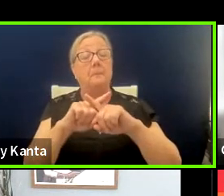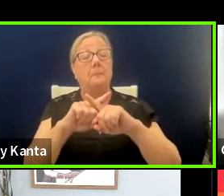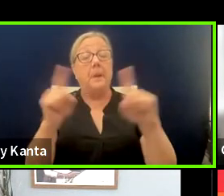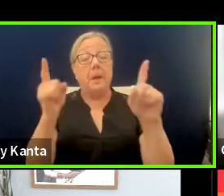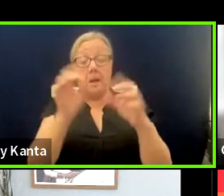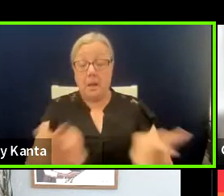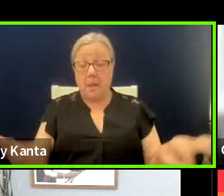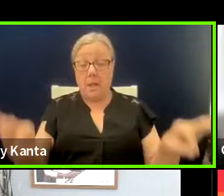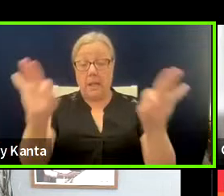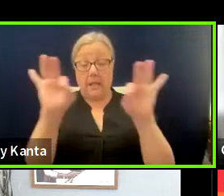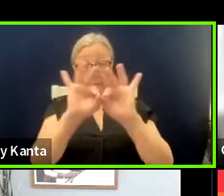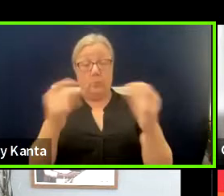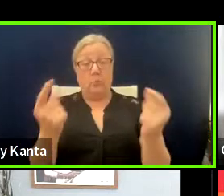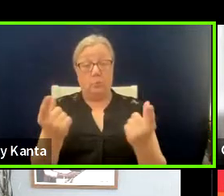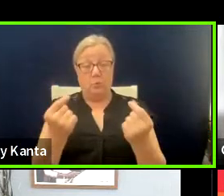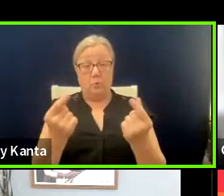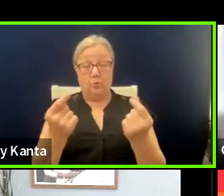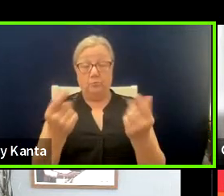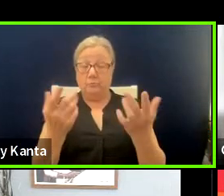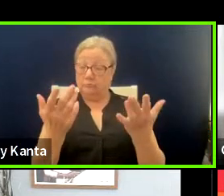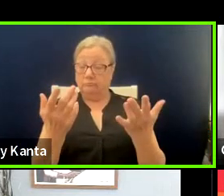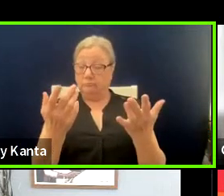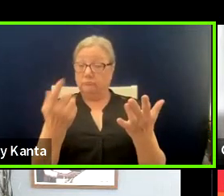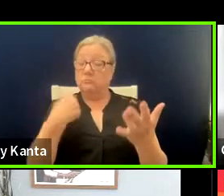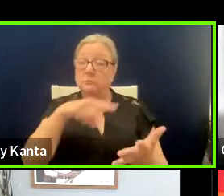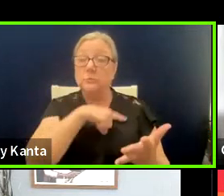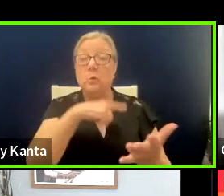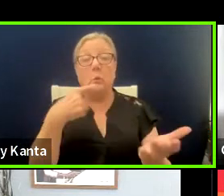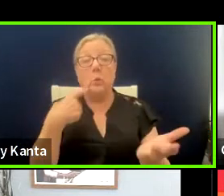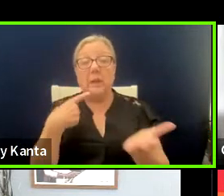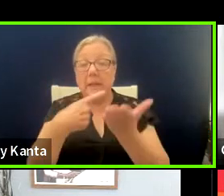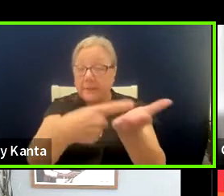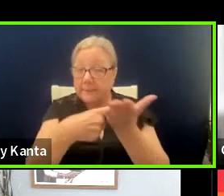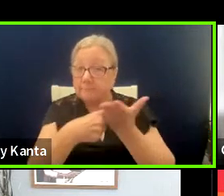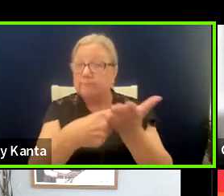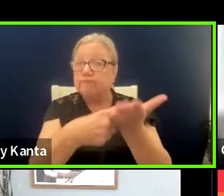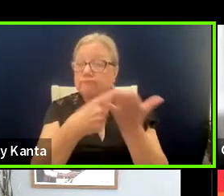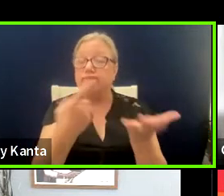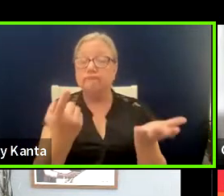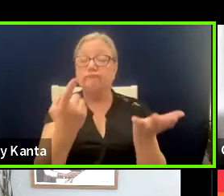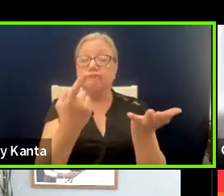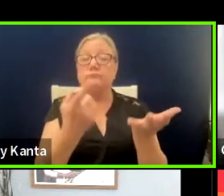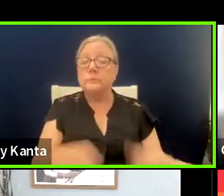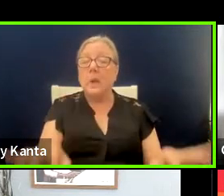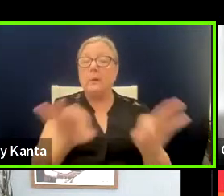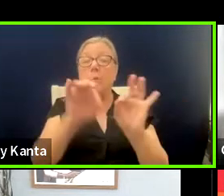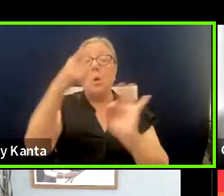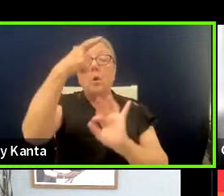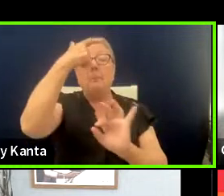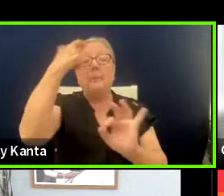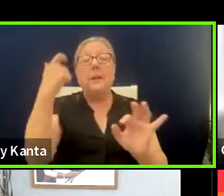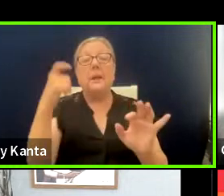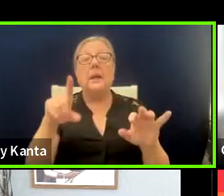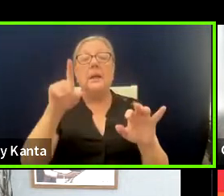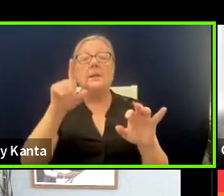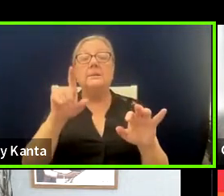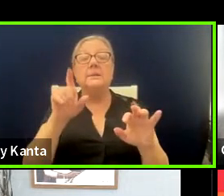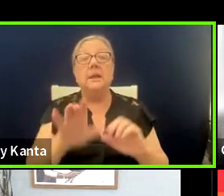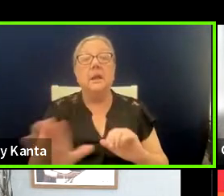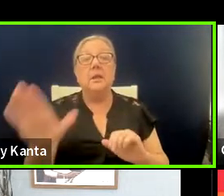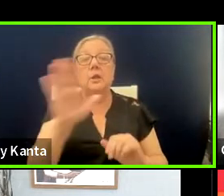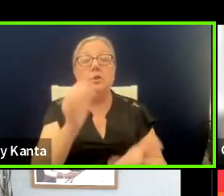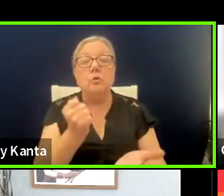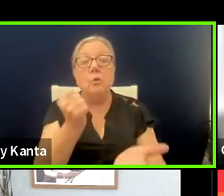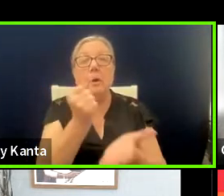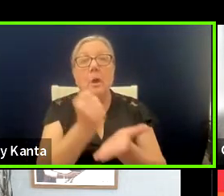in having these conversations and bringing this information is get this group's help on really